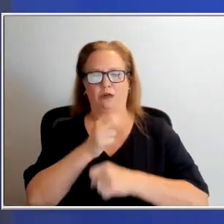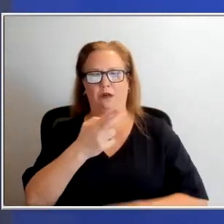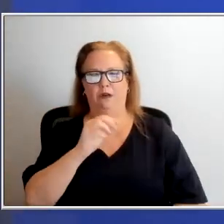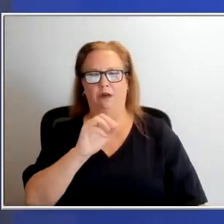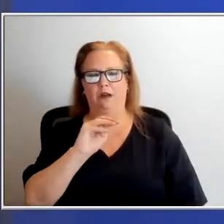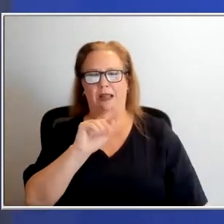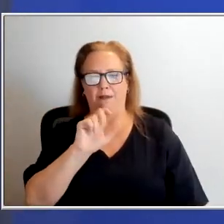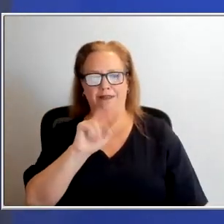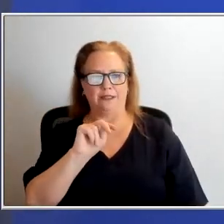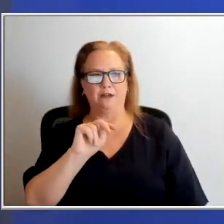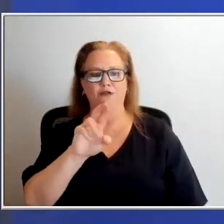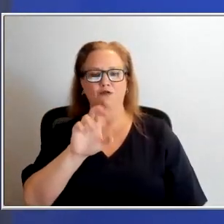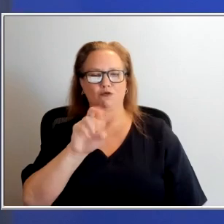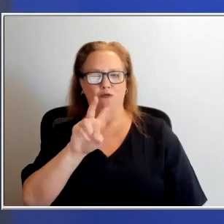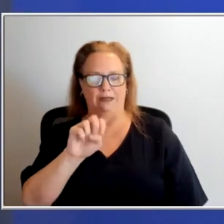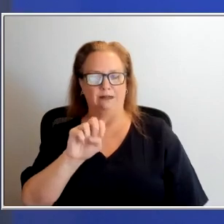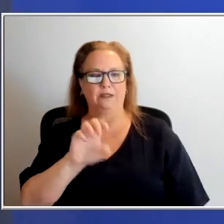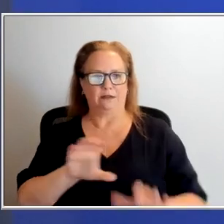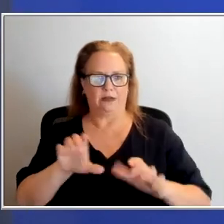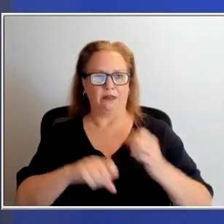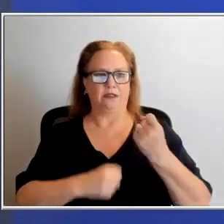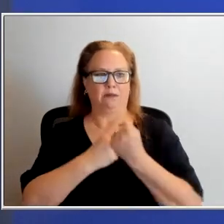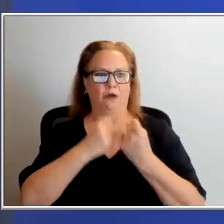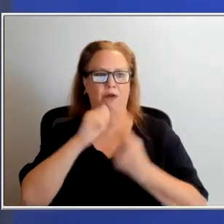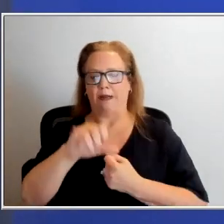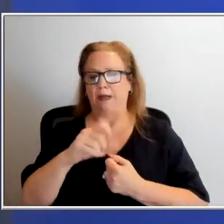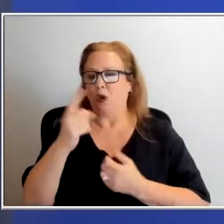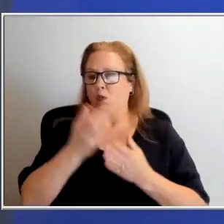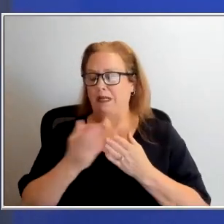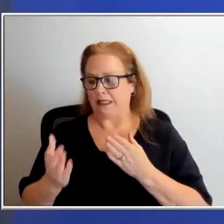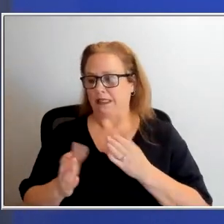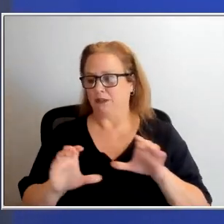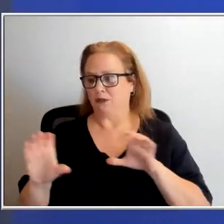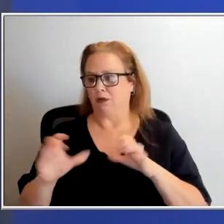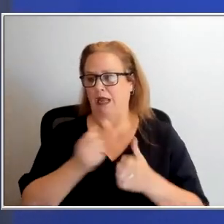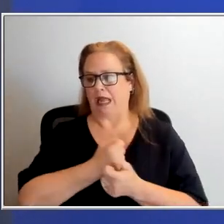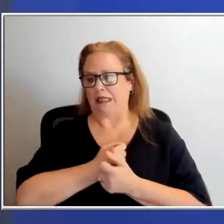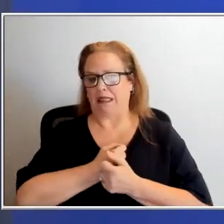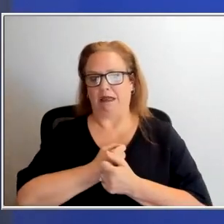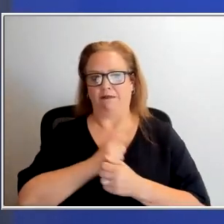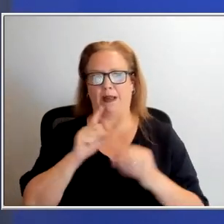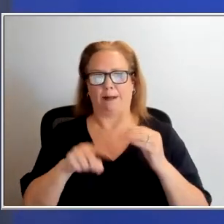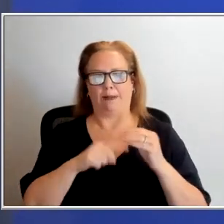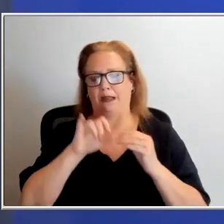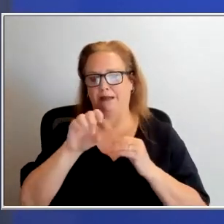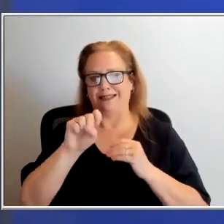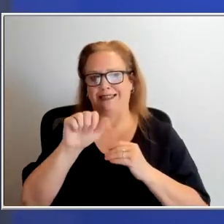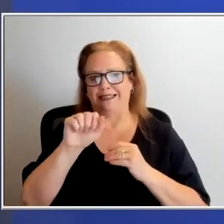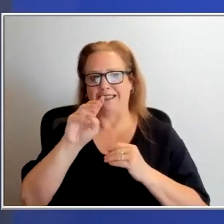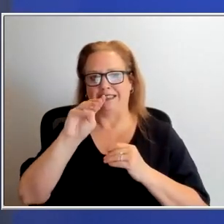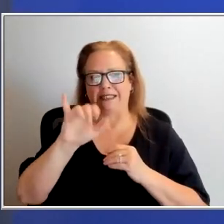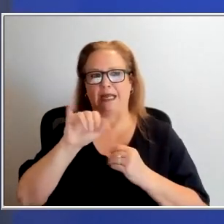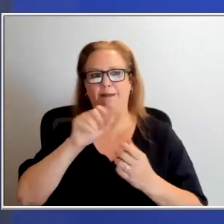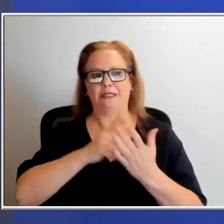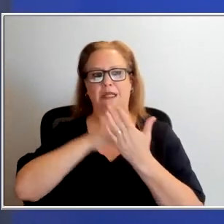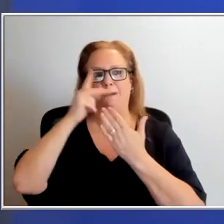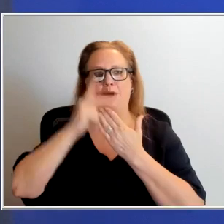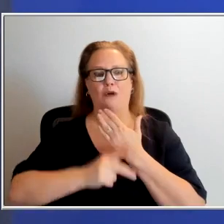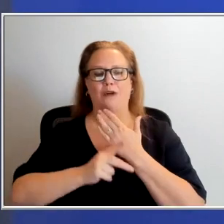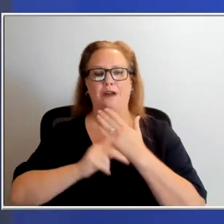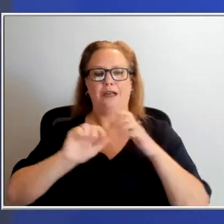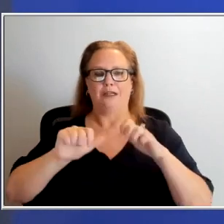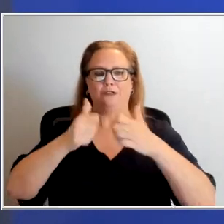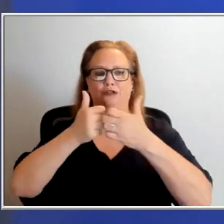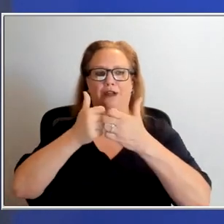done has supported that. One of the things, too, that I love about Sammy's program is sort of challenging